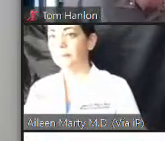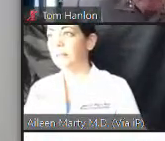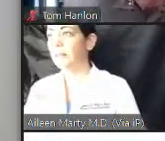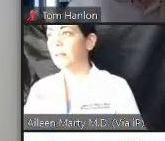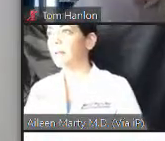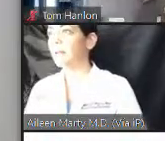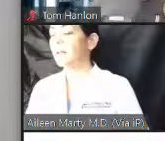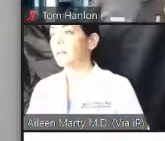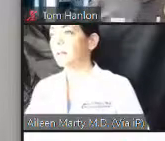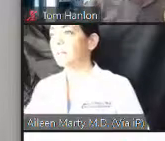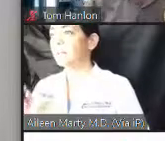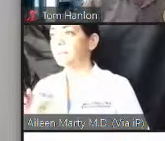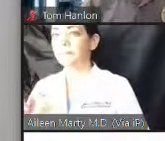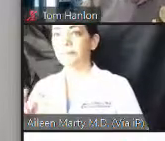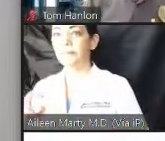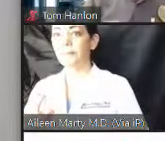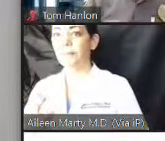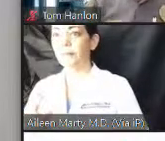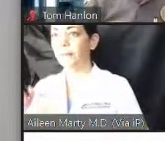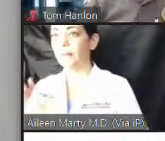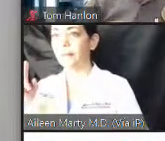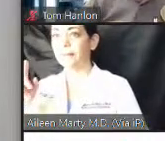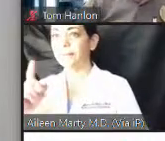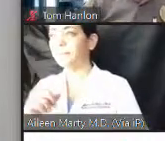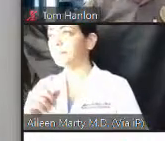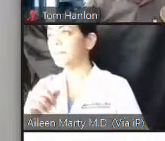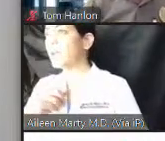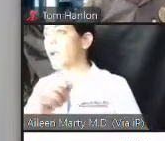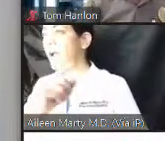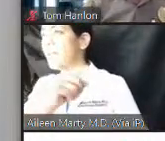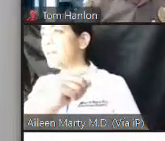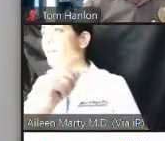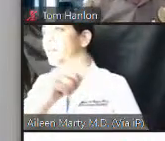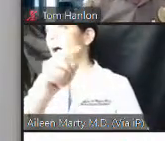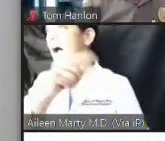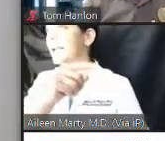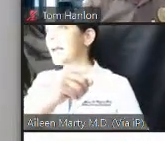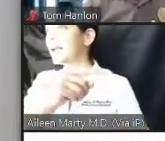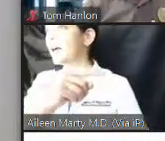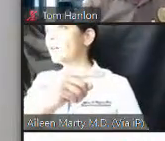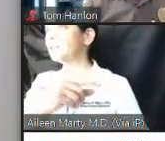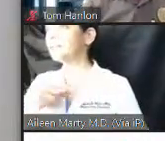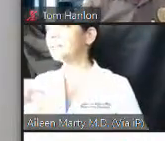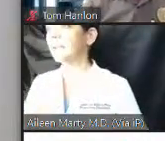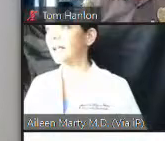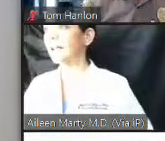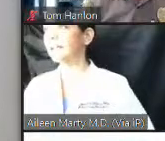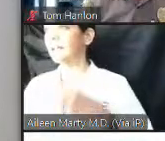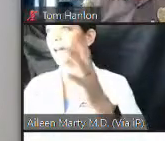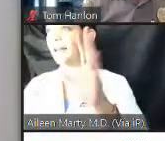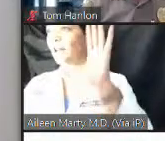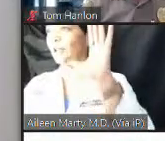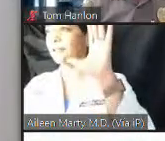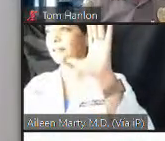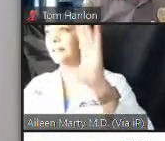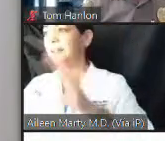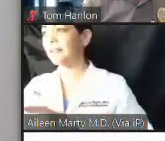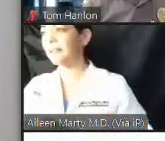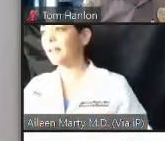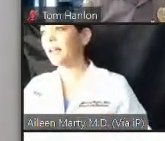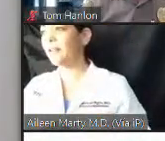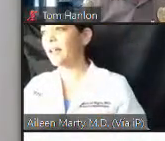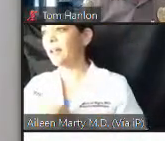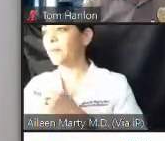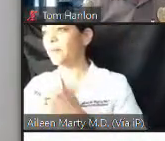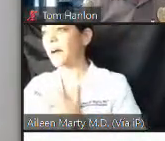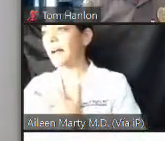to please make sure you are set to mute and that your video is shut off. Mayor Gimenez today will be sharing a document during his comments,